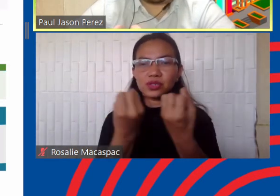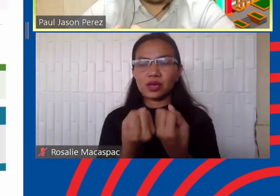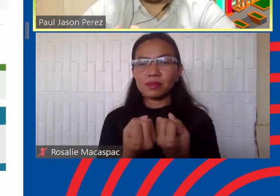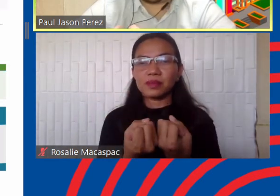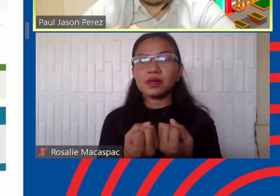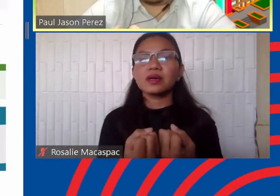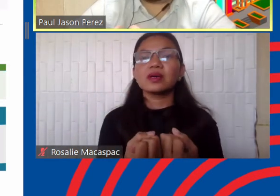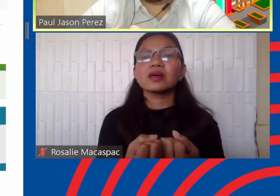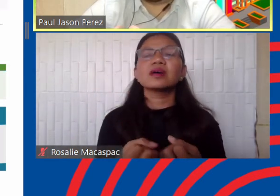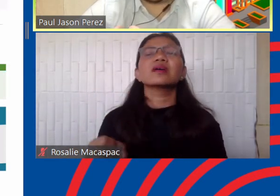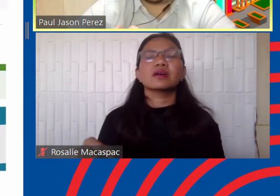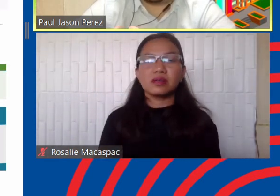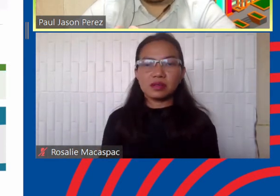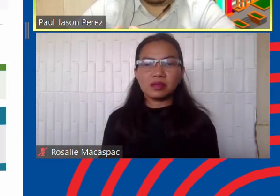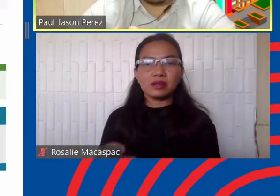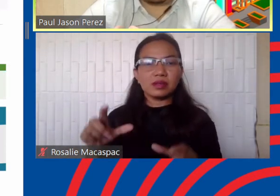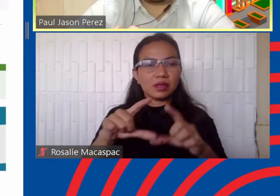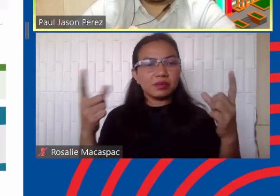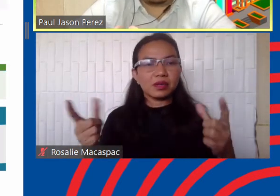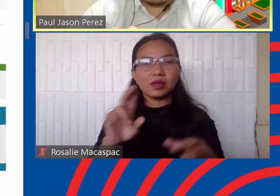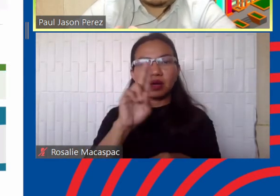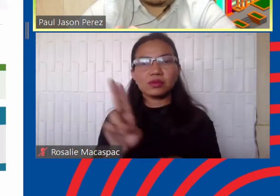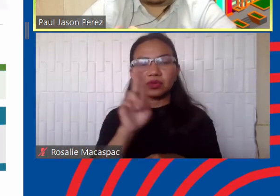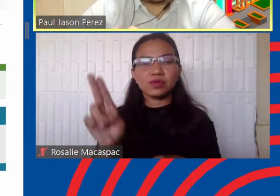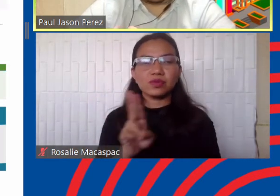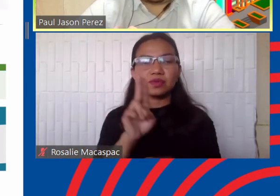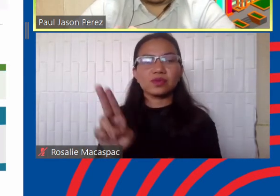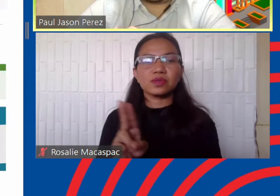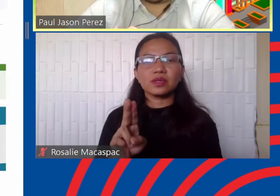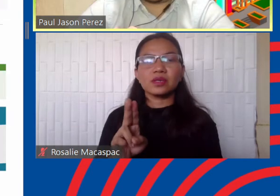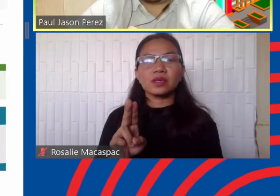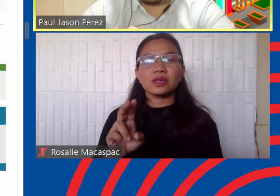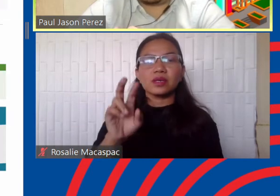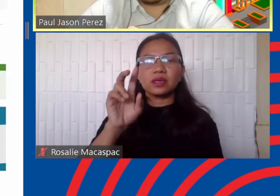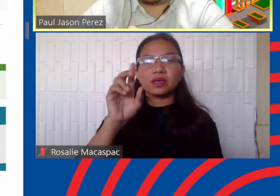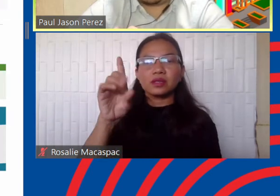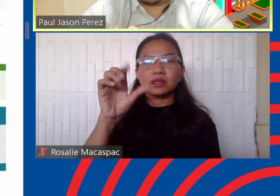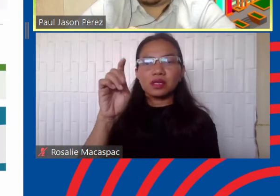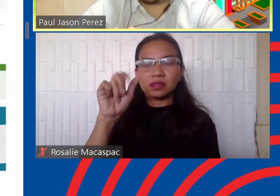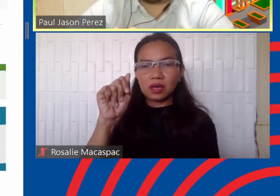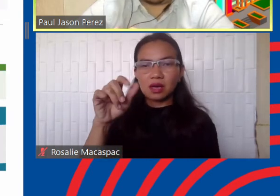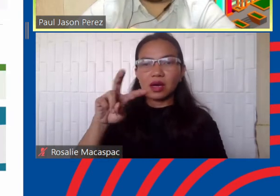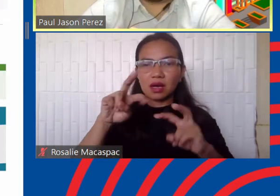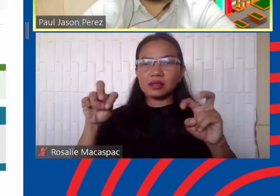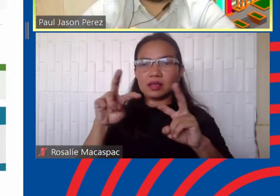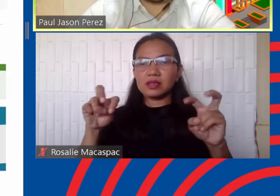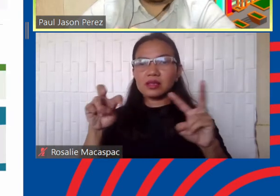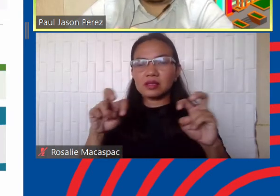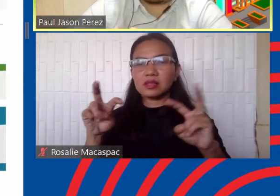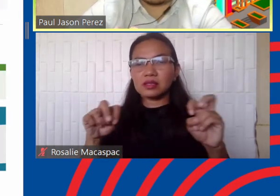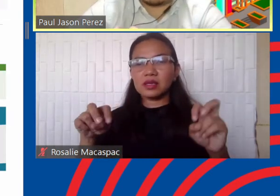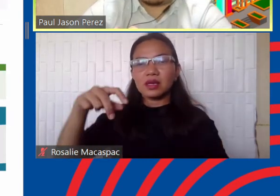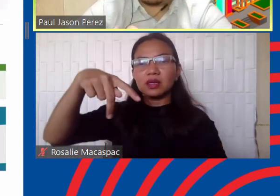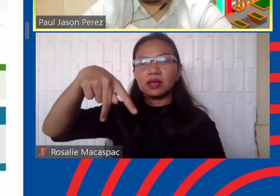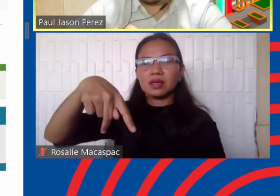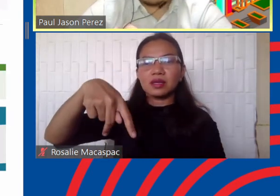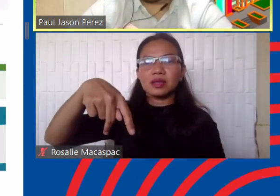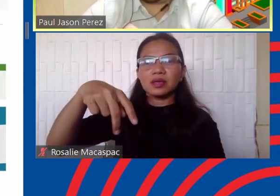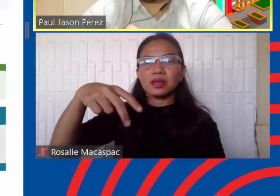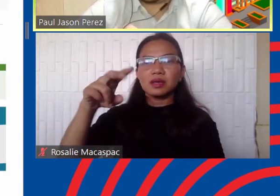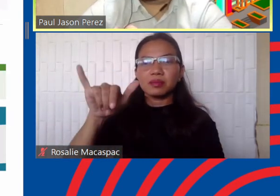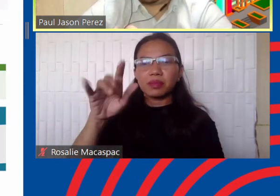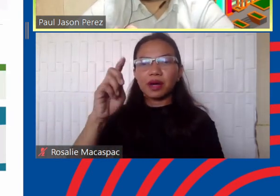information professionals how to use R, data analysis with R, and also Python. So if